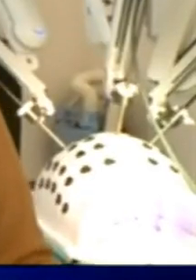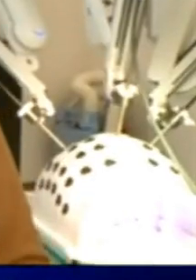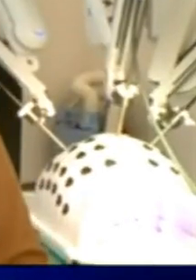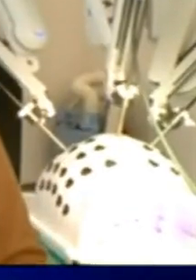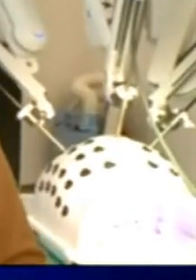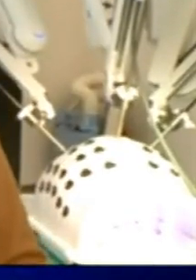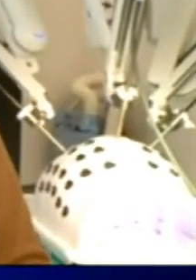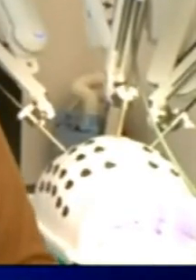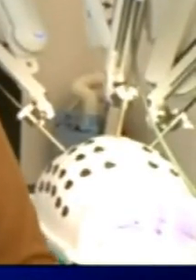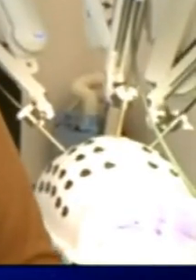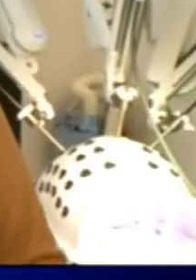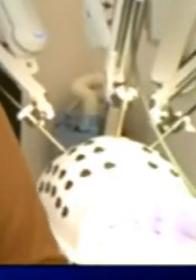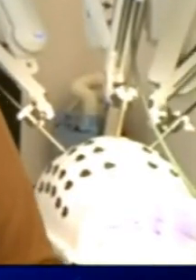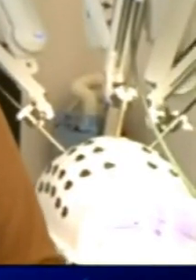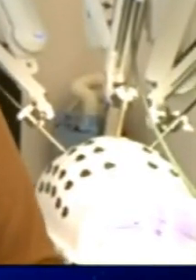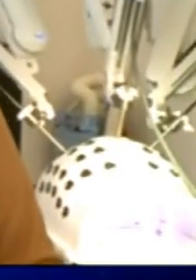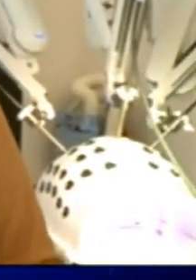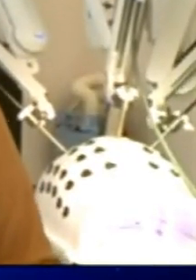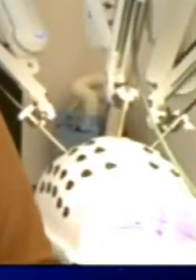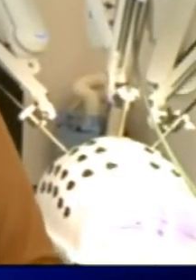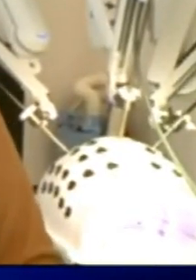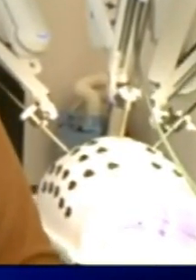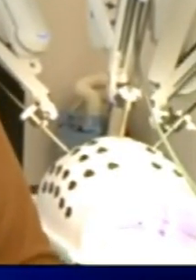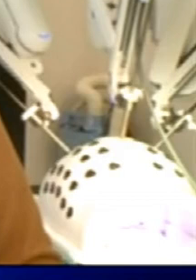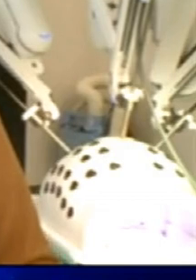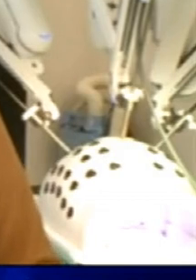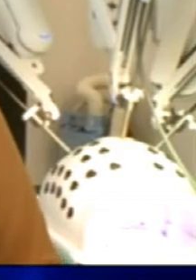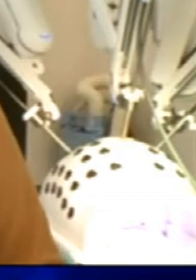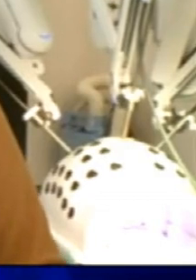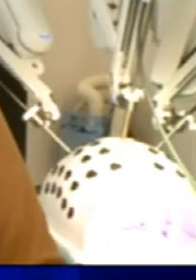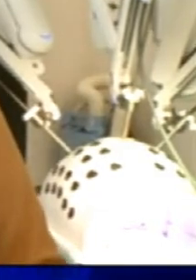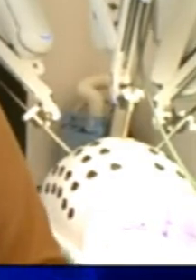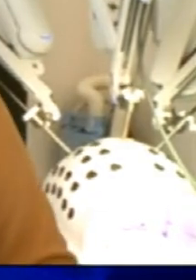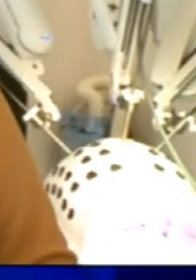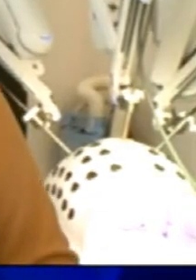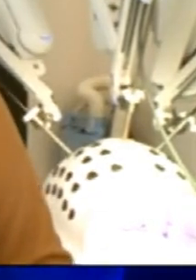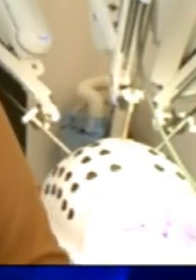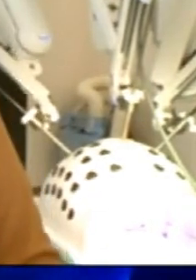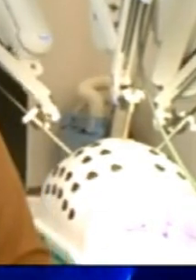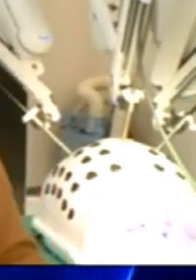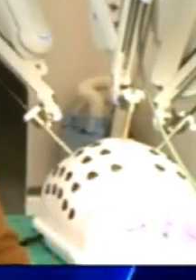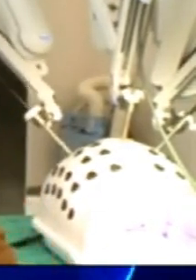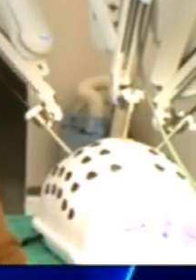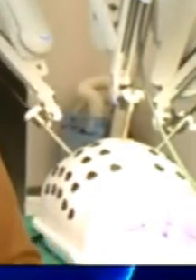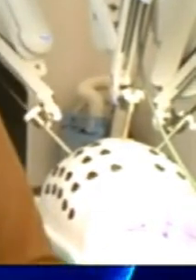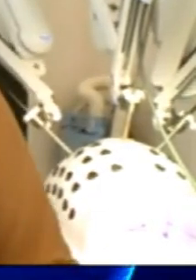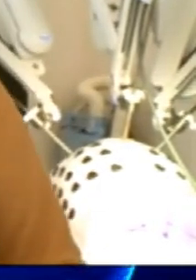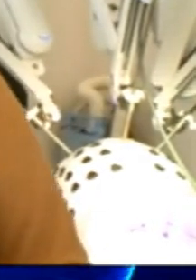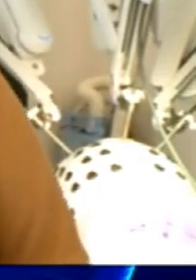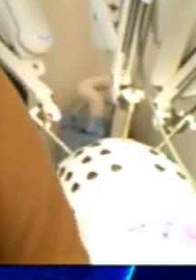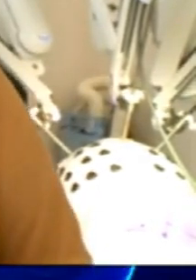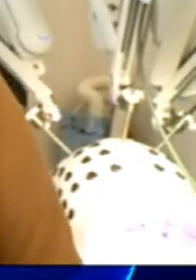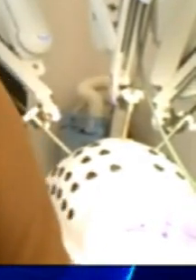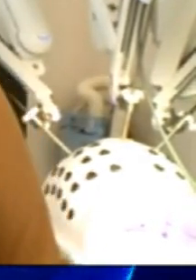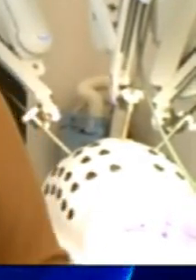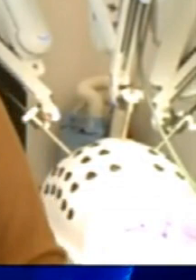We are at Groote Schuur Hospital in the Mother City, where there is great excitement this morning. Behind me is a massive machine, and